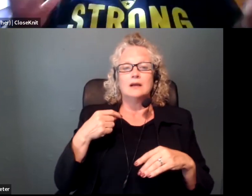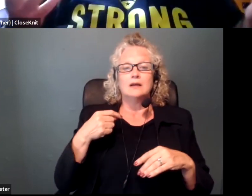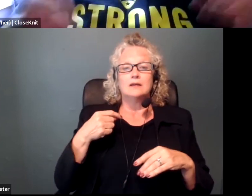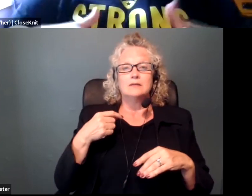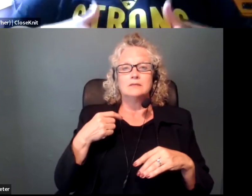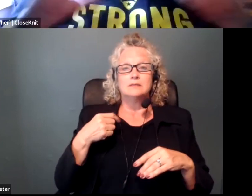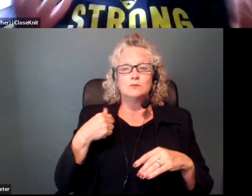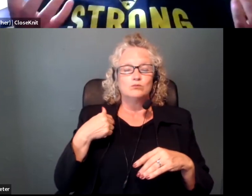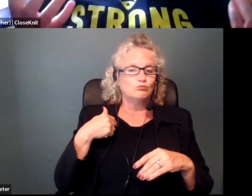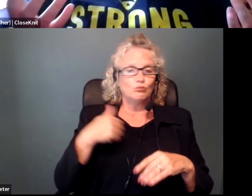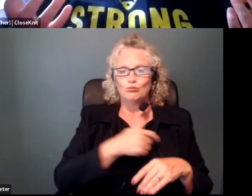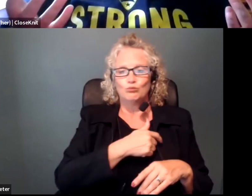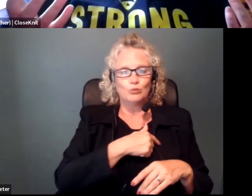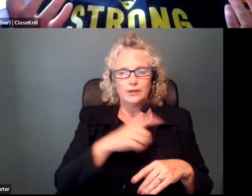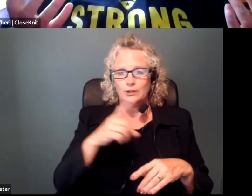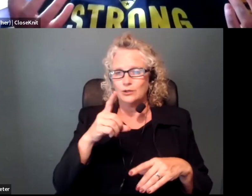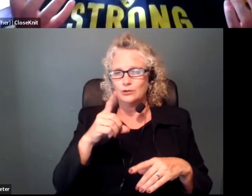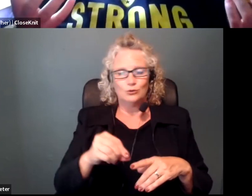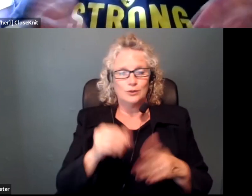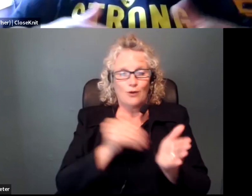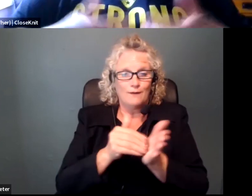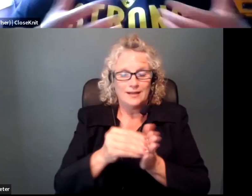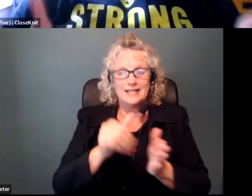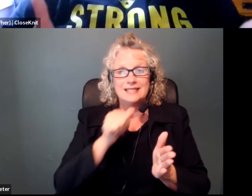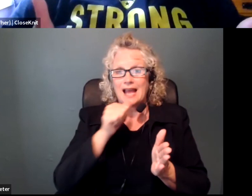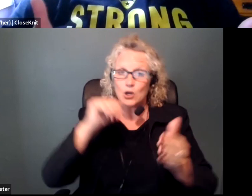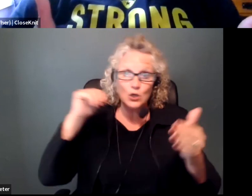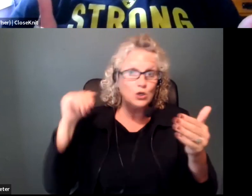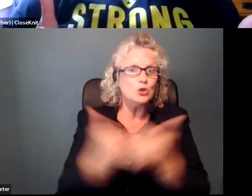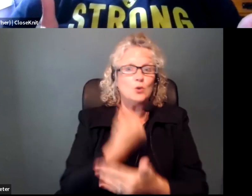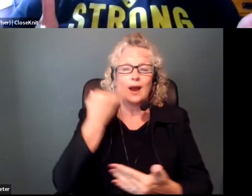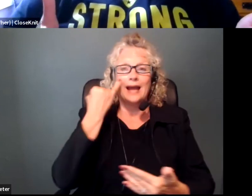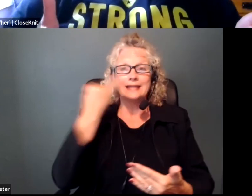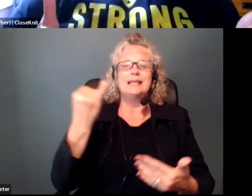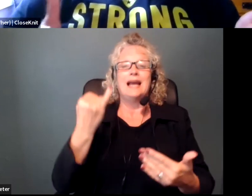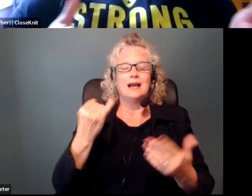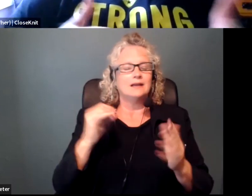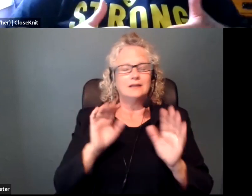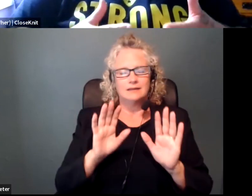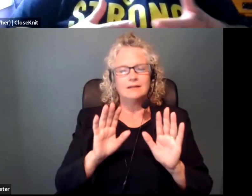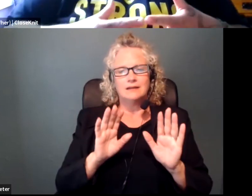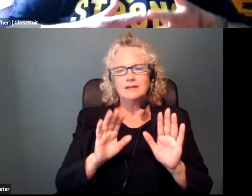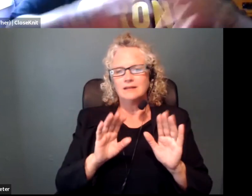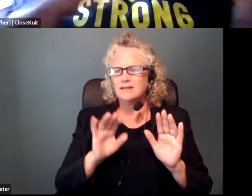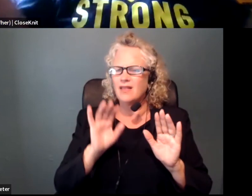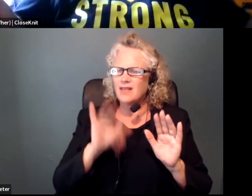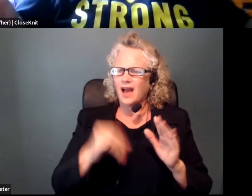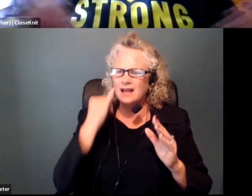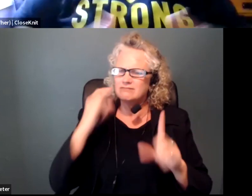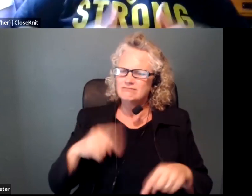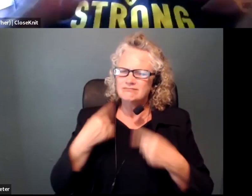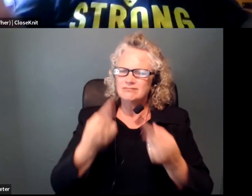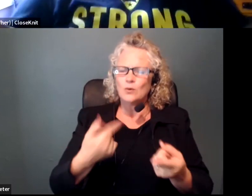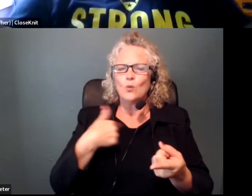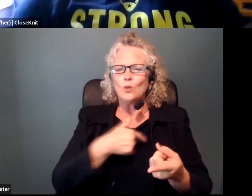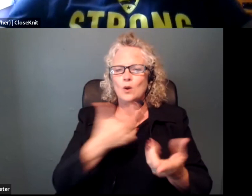a breakthrough or innovative approach to doing things. We're trying to stabilize people where they're at, and the fact is that for